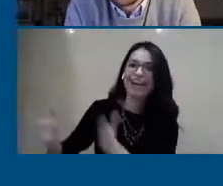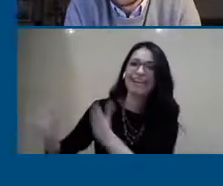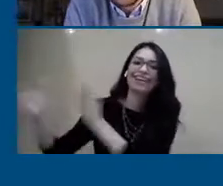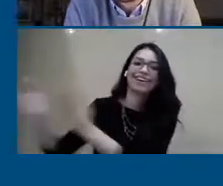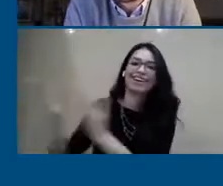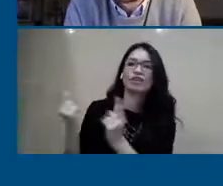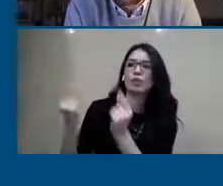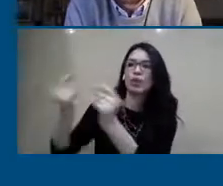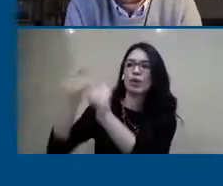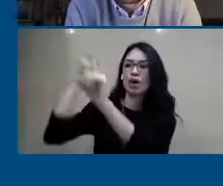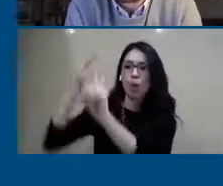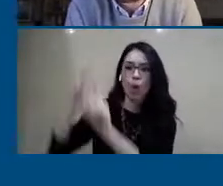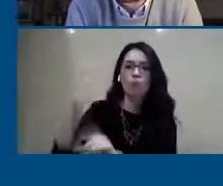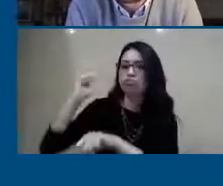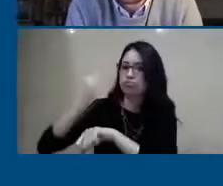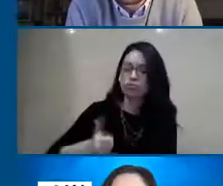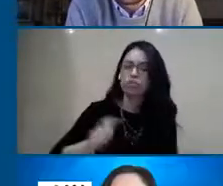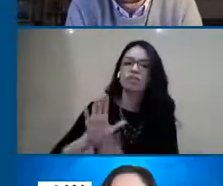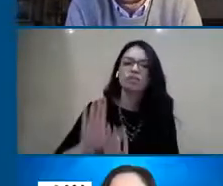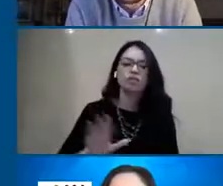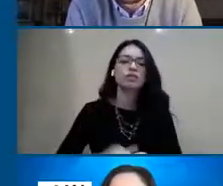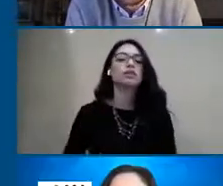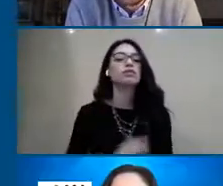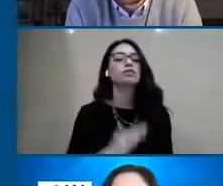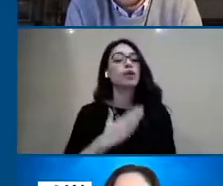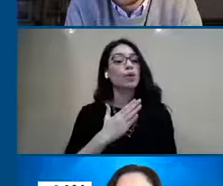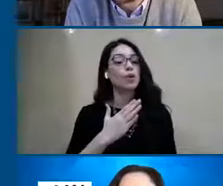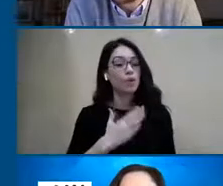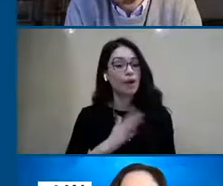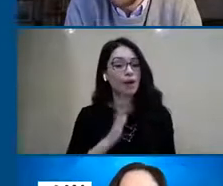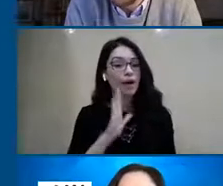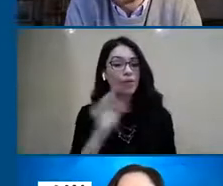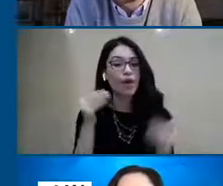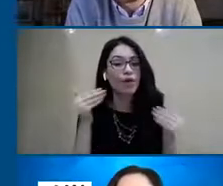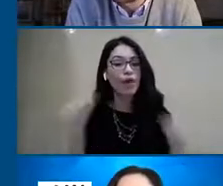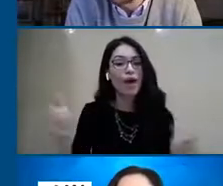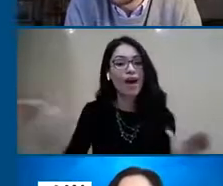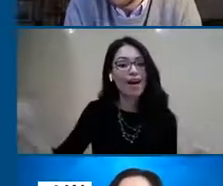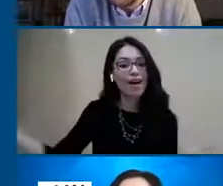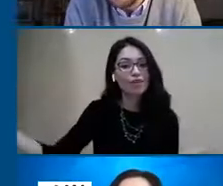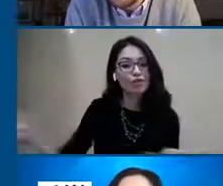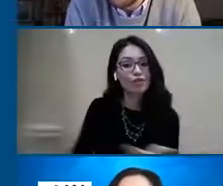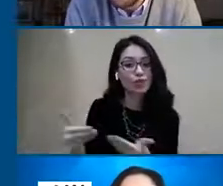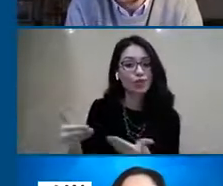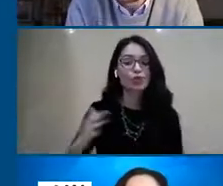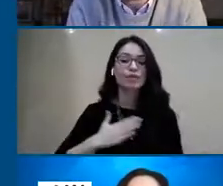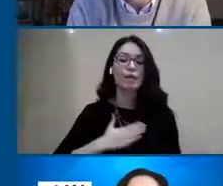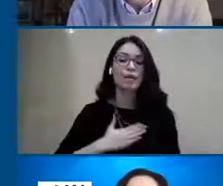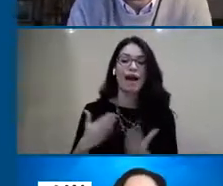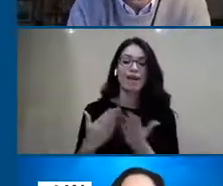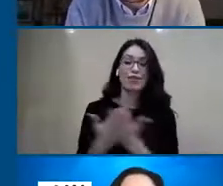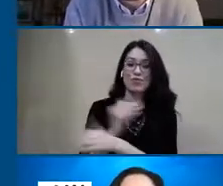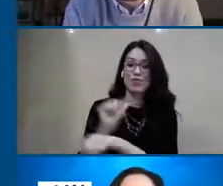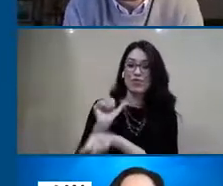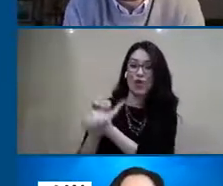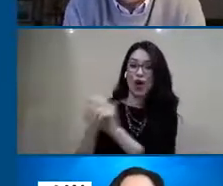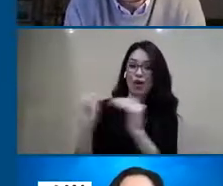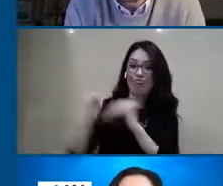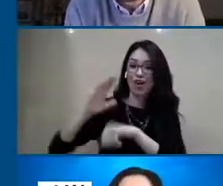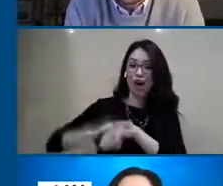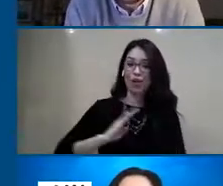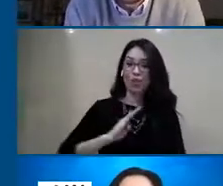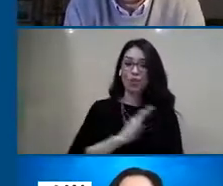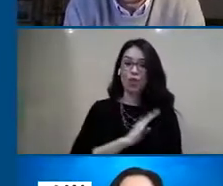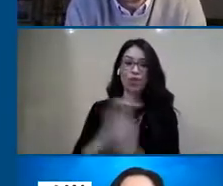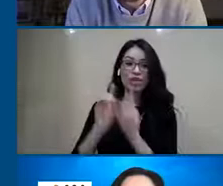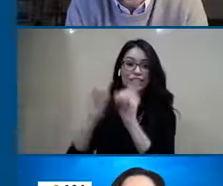schools. So it's my pleasure to briefly introduce my new colleague on the board in District 7, Tanya Ortiz Franklin,